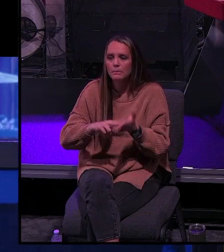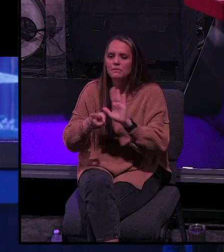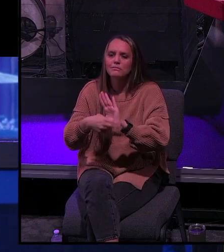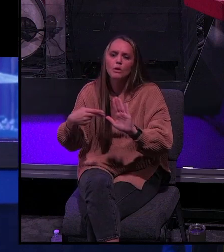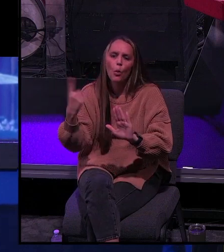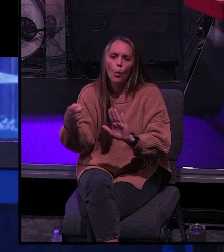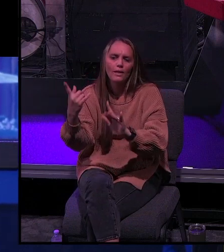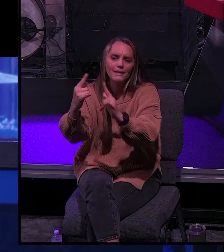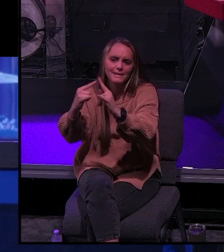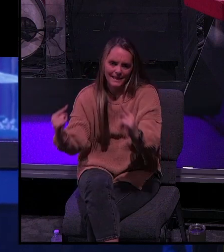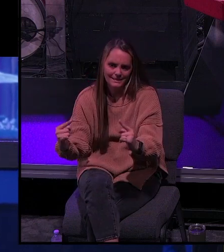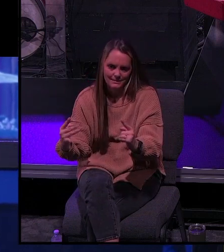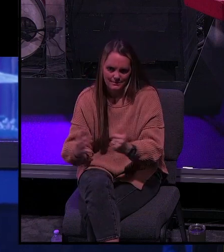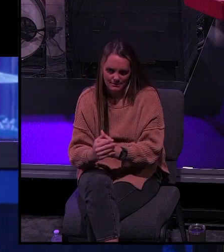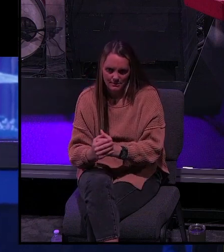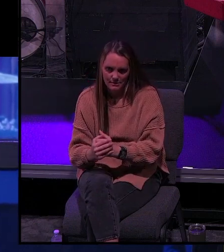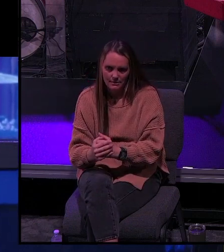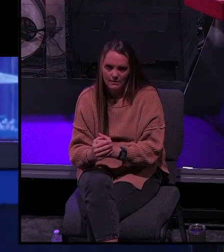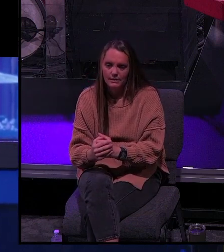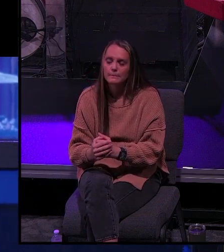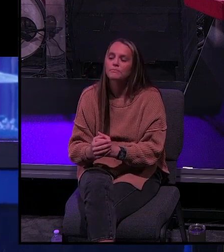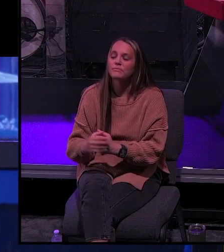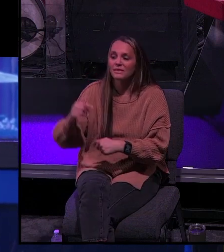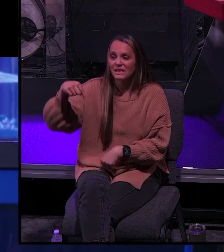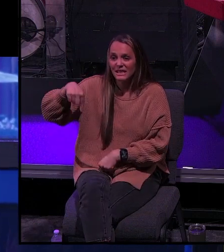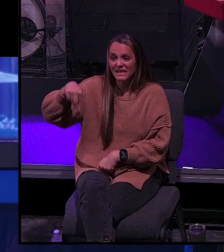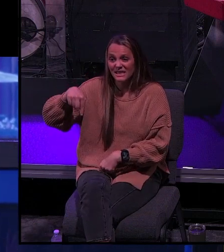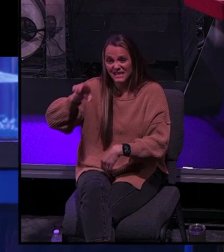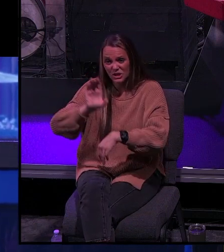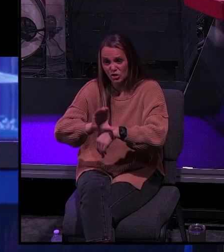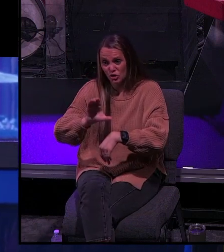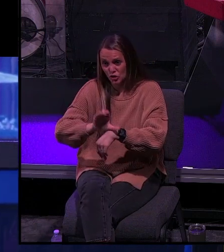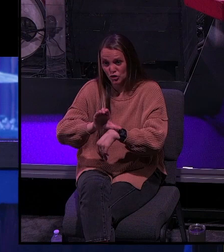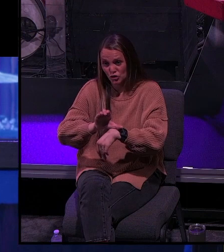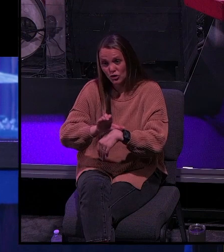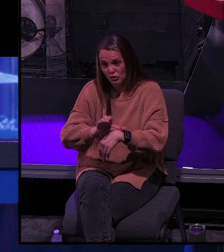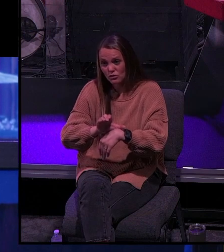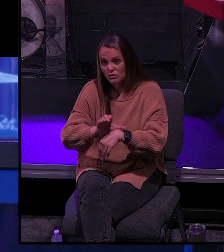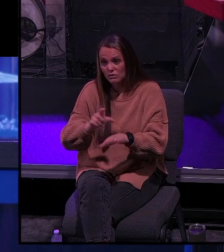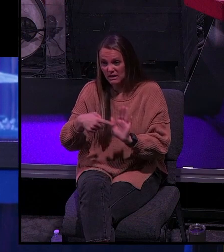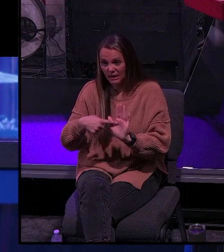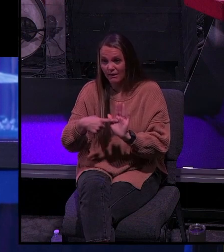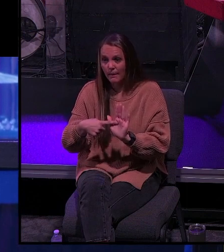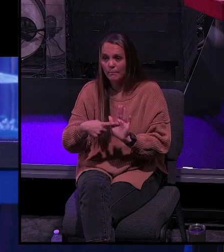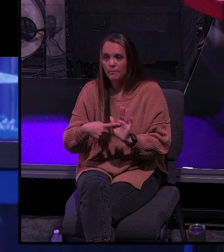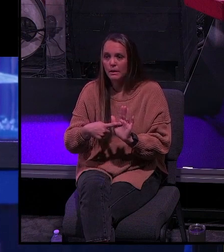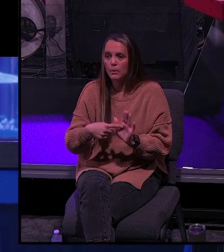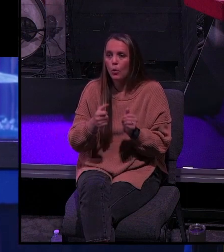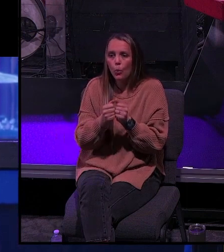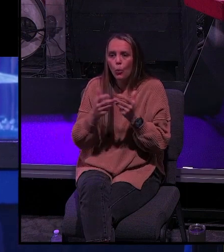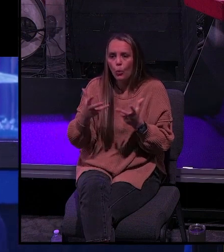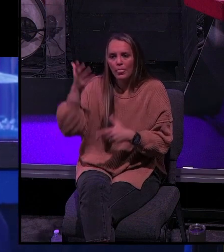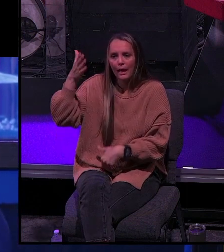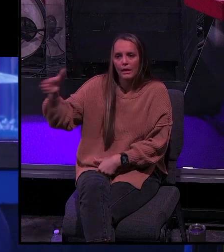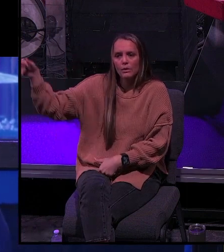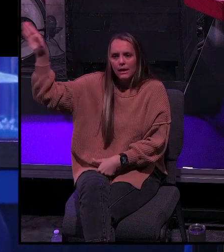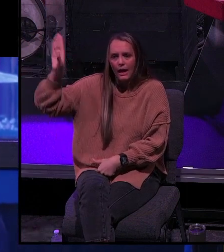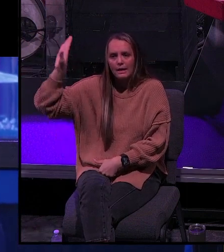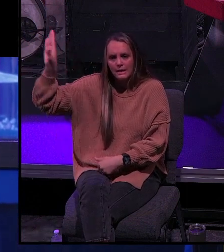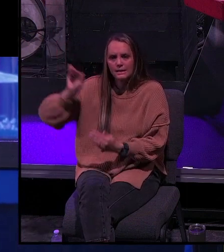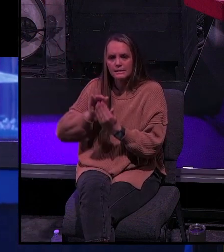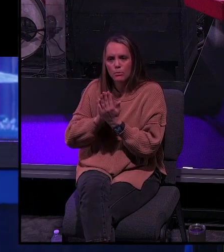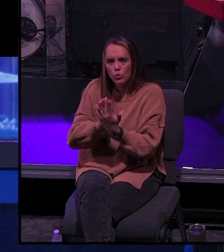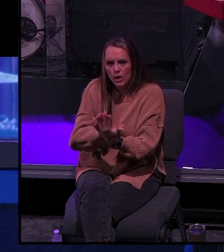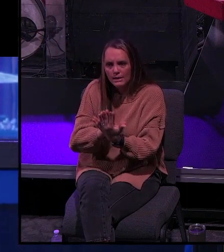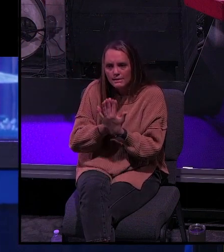this church, without the presence of God, this church is just a building. That's all it is. We need the presence